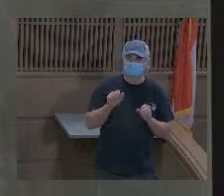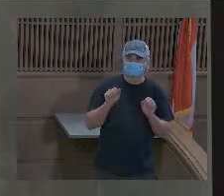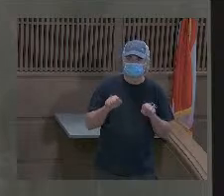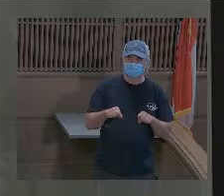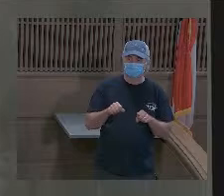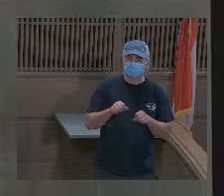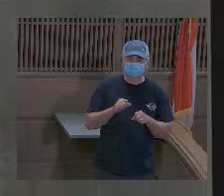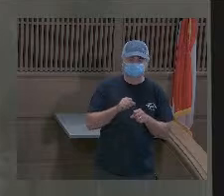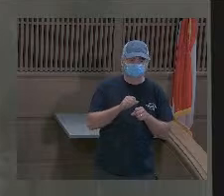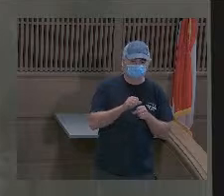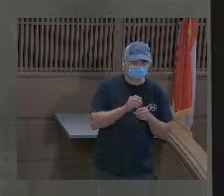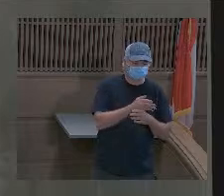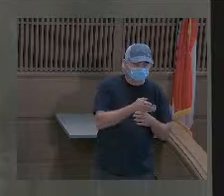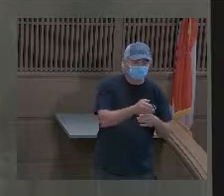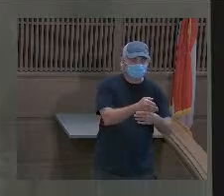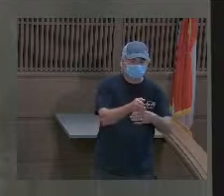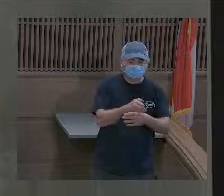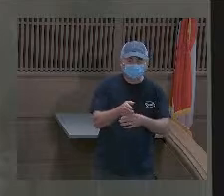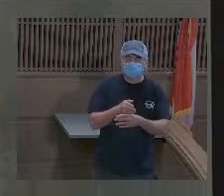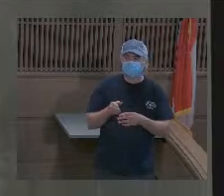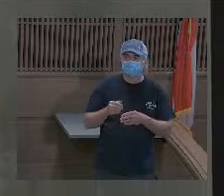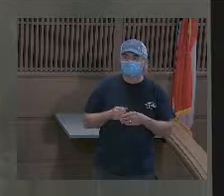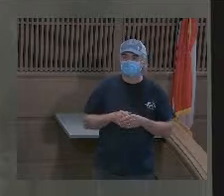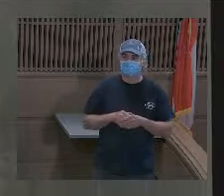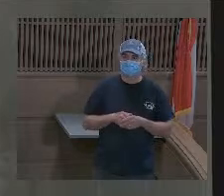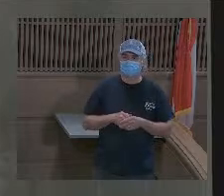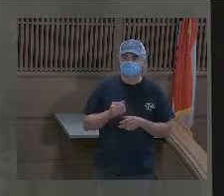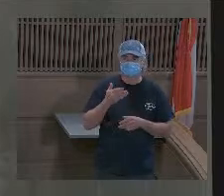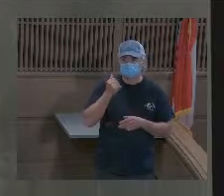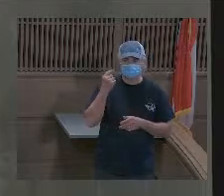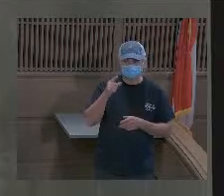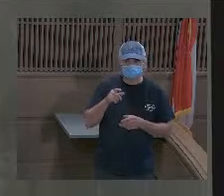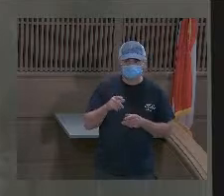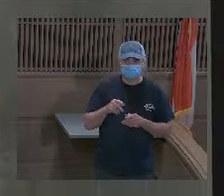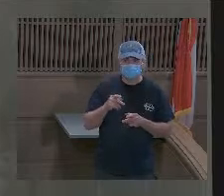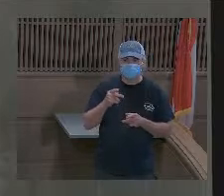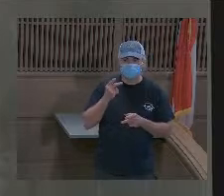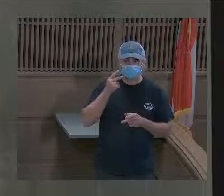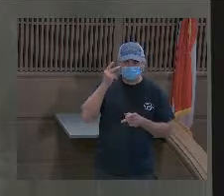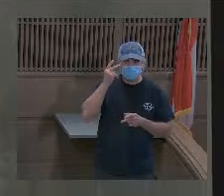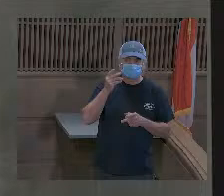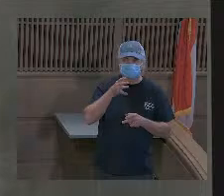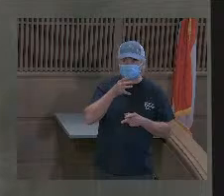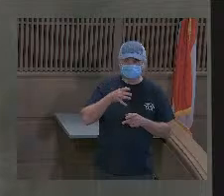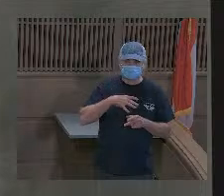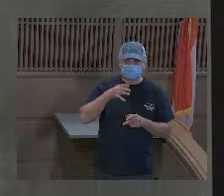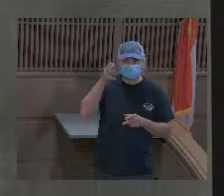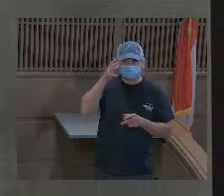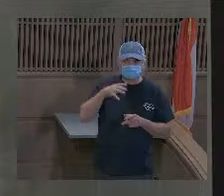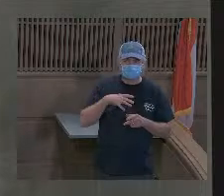vaccine and be at home around your family, you can affect each one in that home.